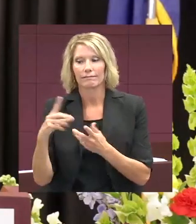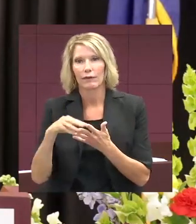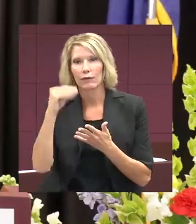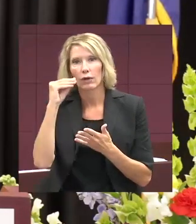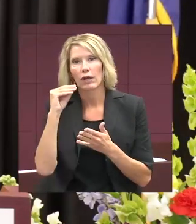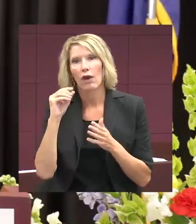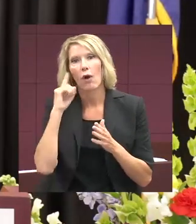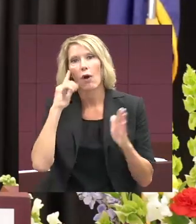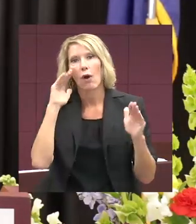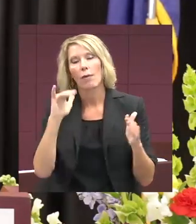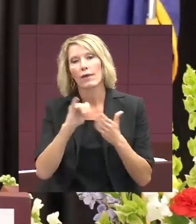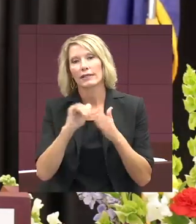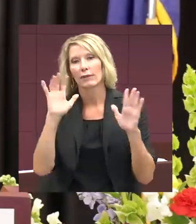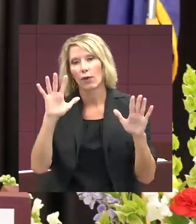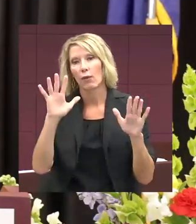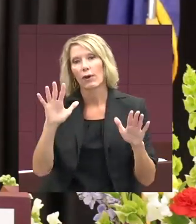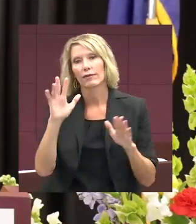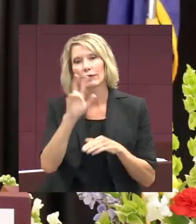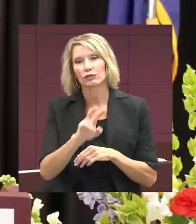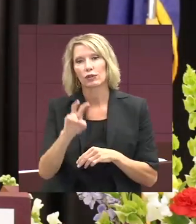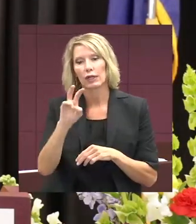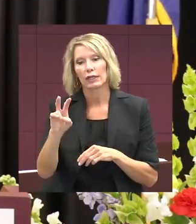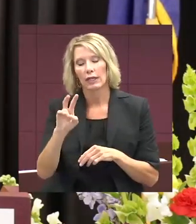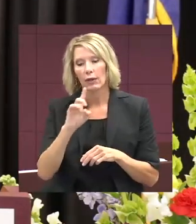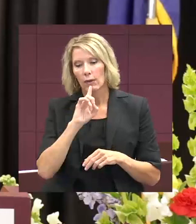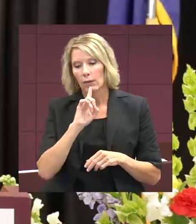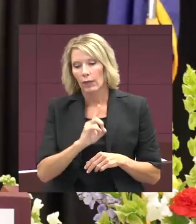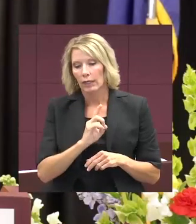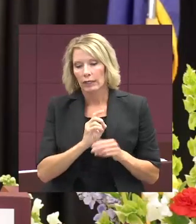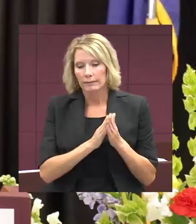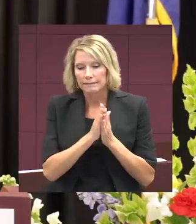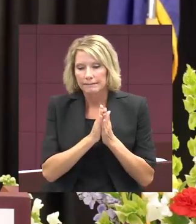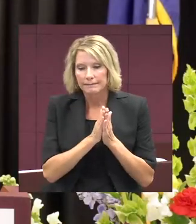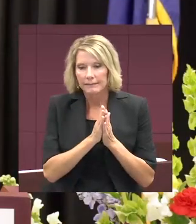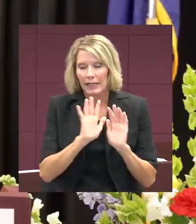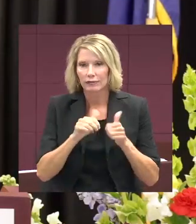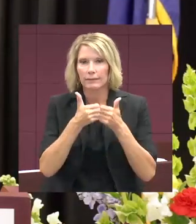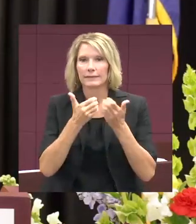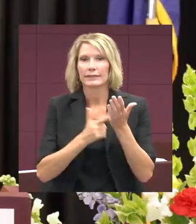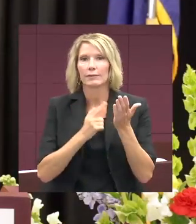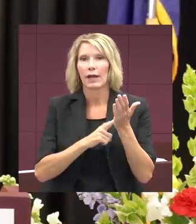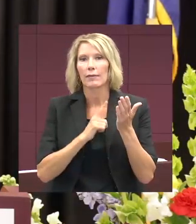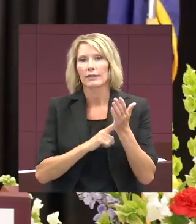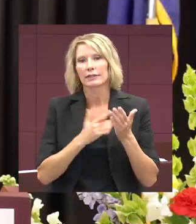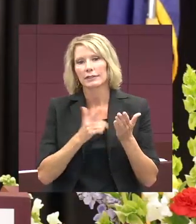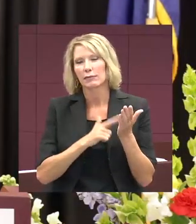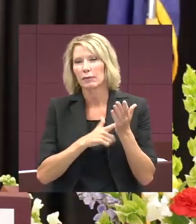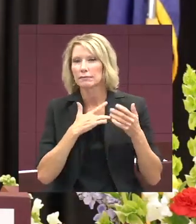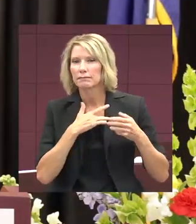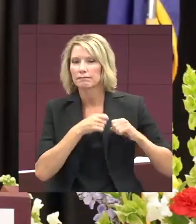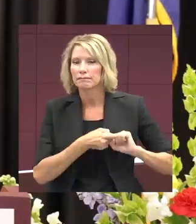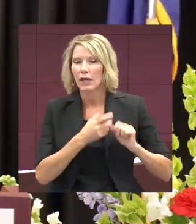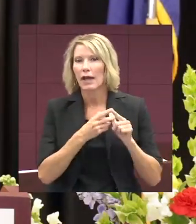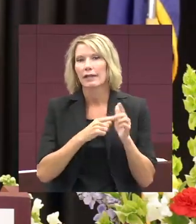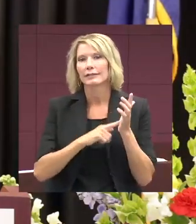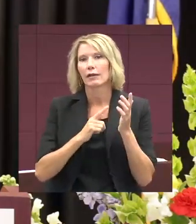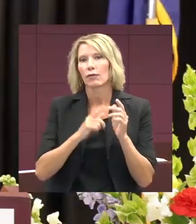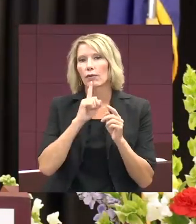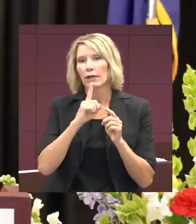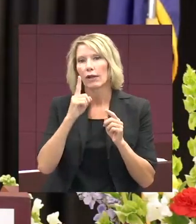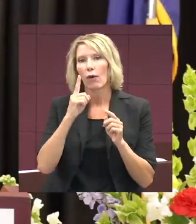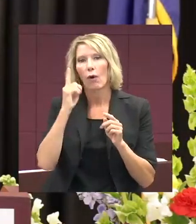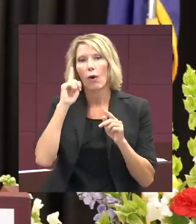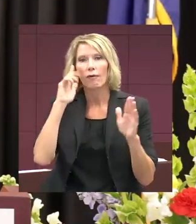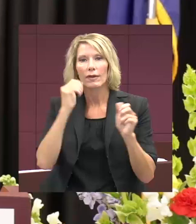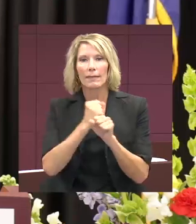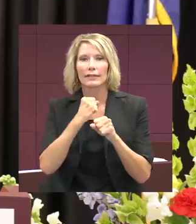has been a wonderful journey. Winding at times, exhilarating at others, sorrowful at a few, and memorable, hopefully,